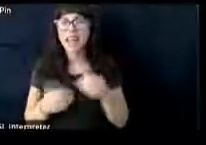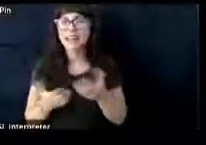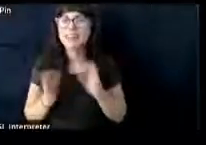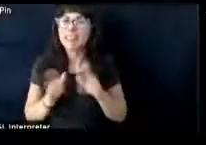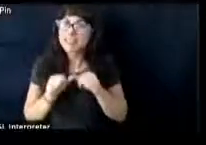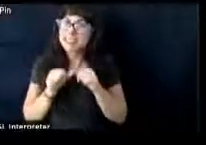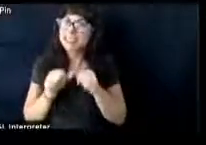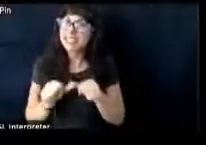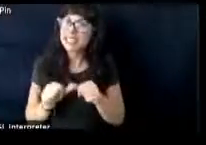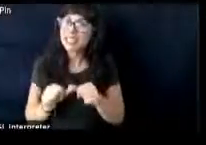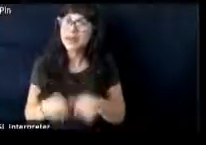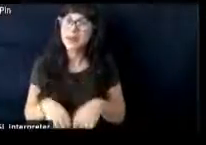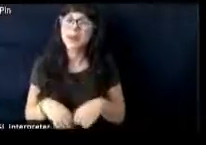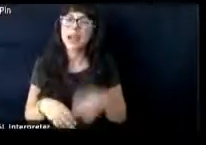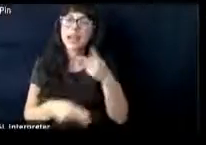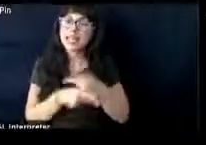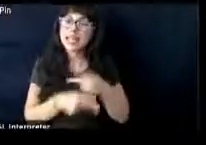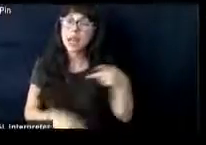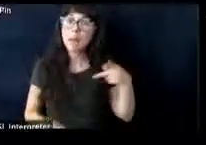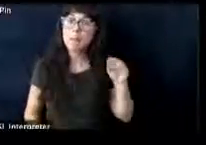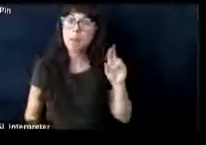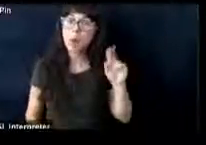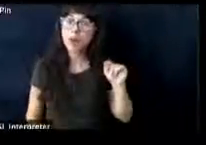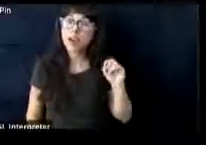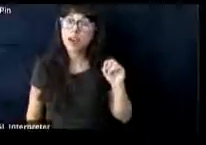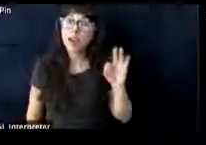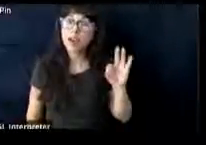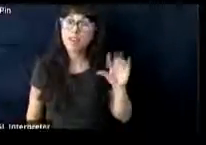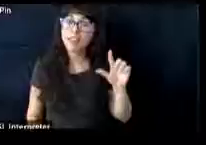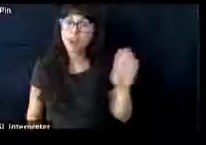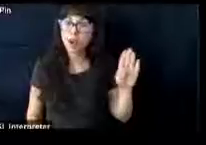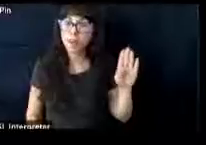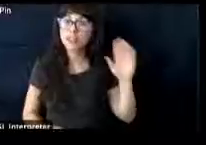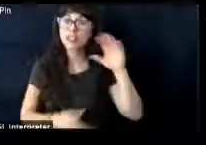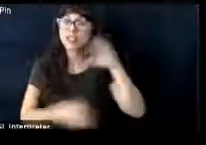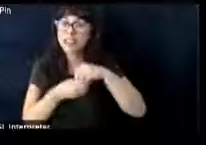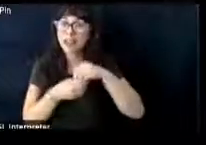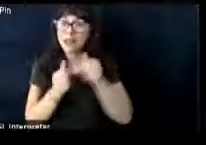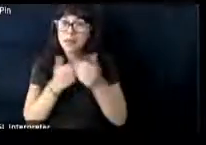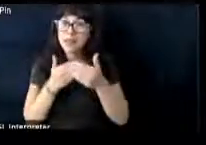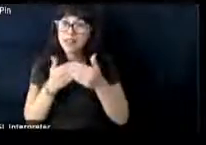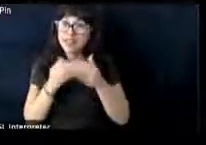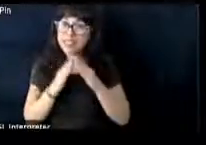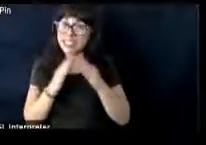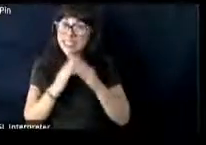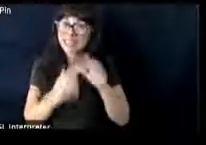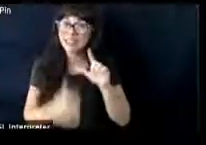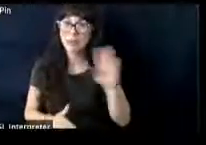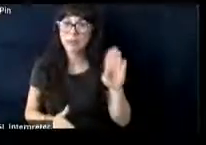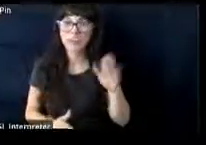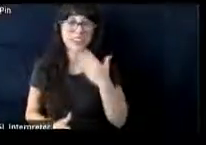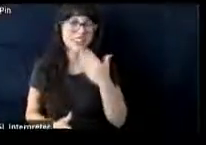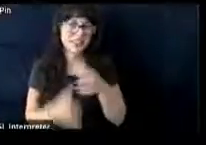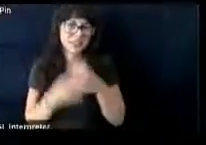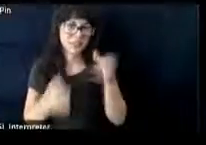collaboration. Keep the Port of Long Beach together with the rest of the city. So thank you so much for hearing my commentary.